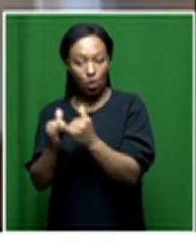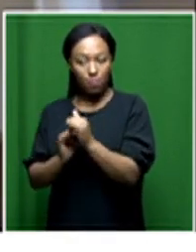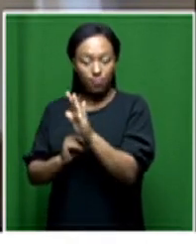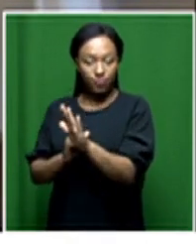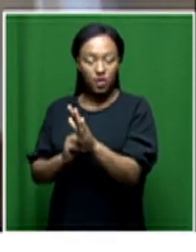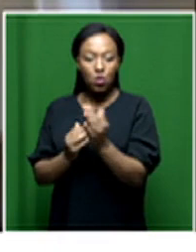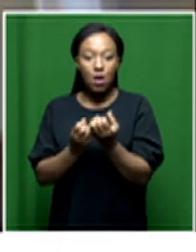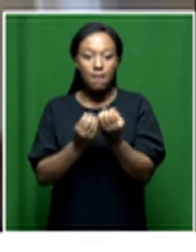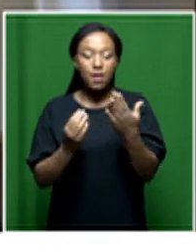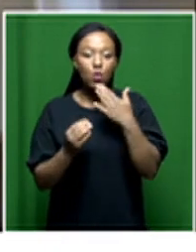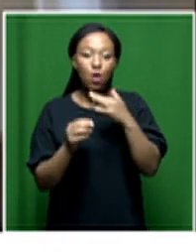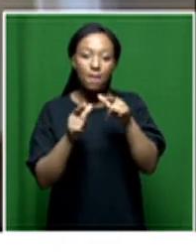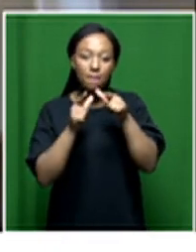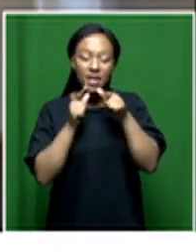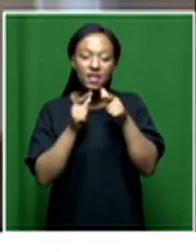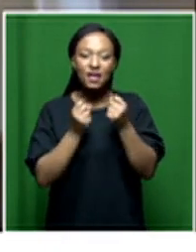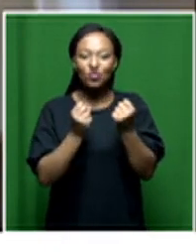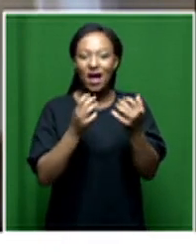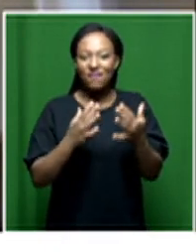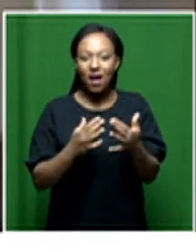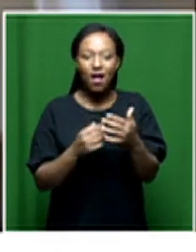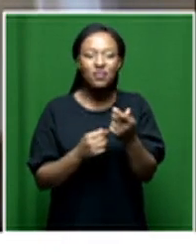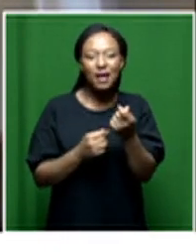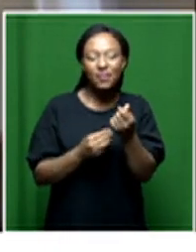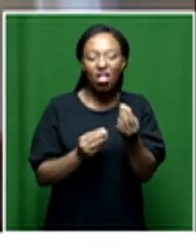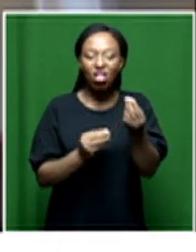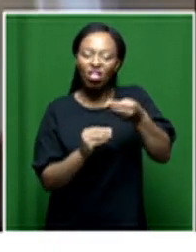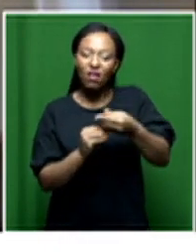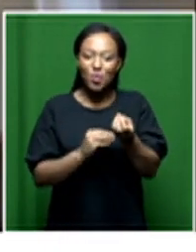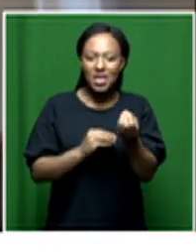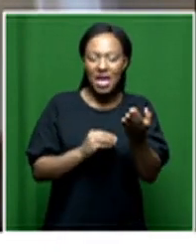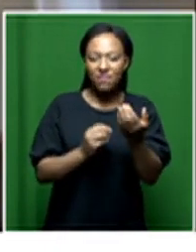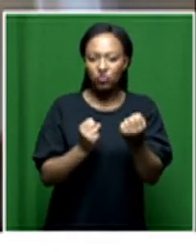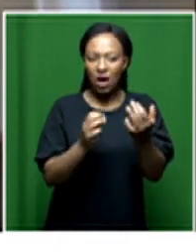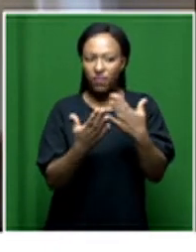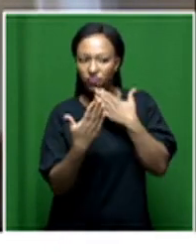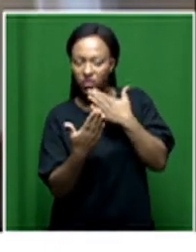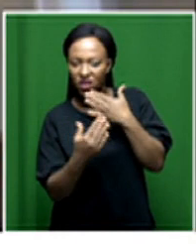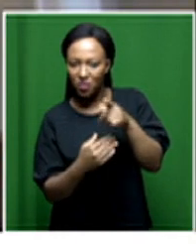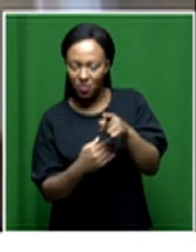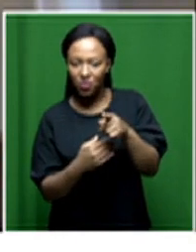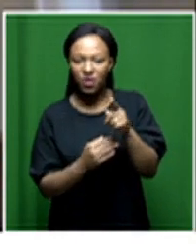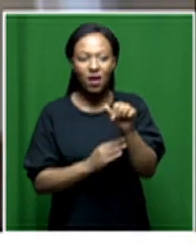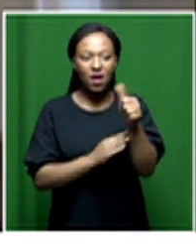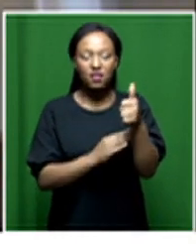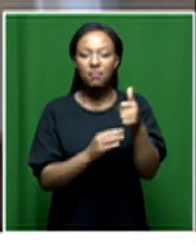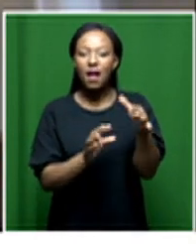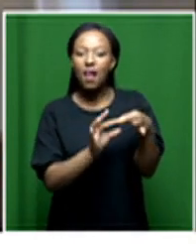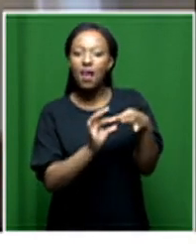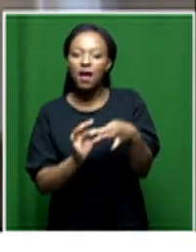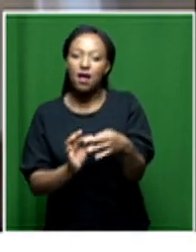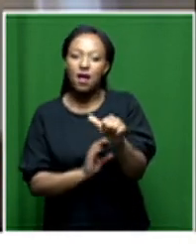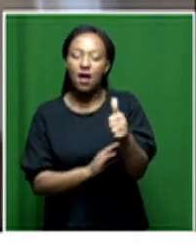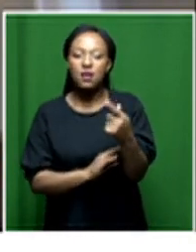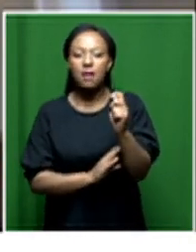give the pizza driver a tip at the end of that, and that tip is often related to some of the things that we all have to pay,